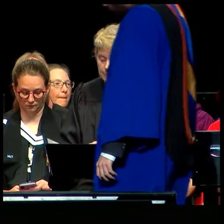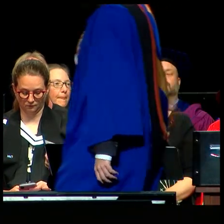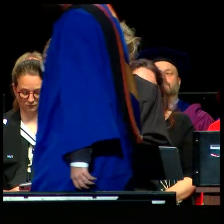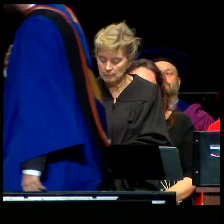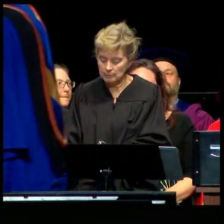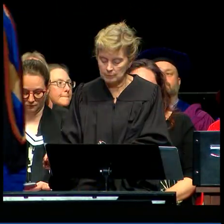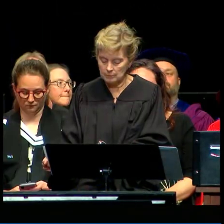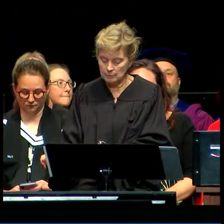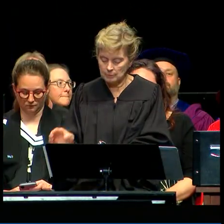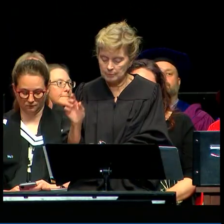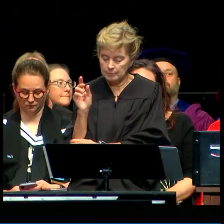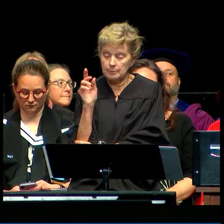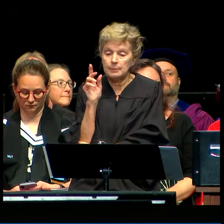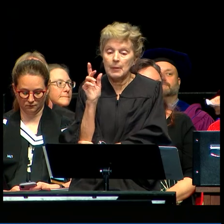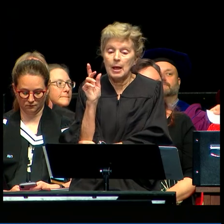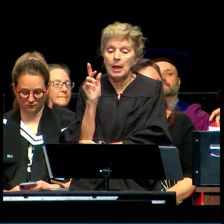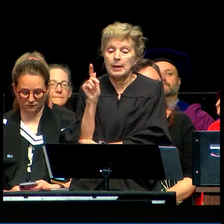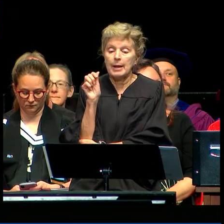Karim Al Hassan.